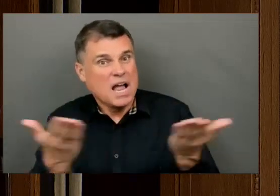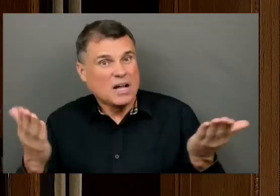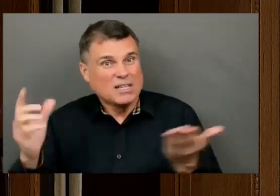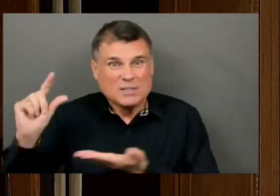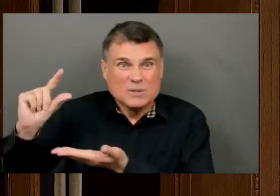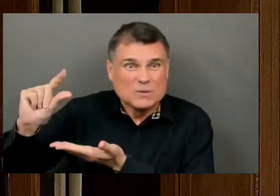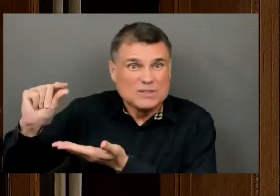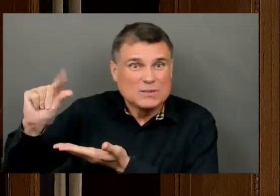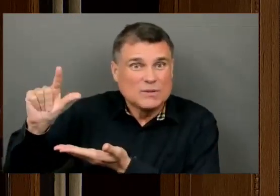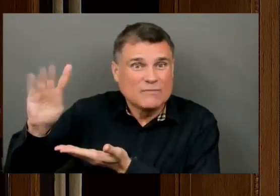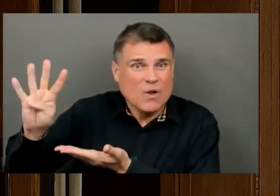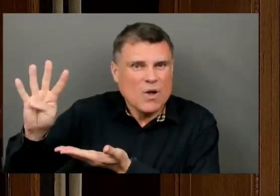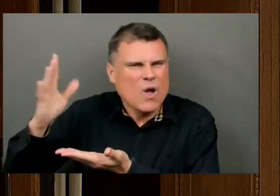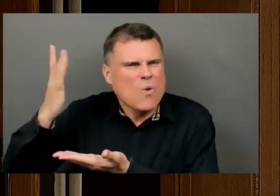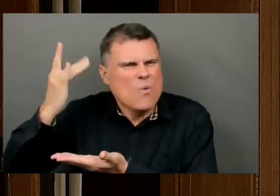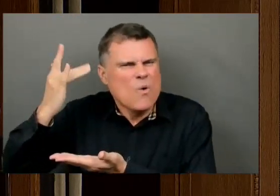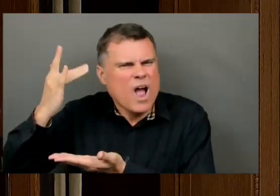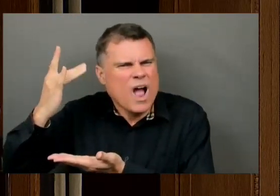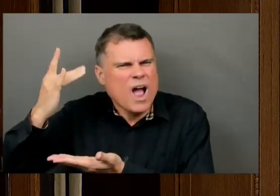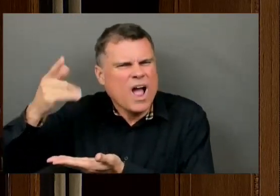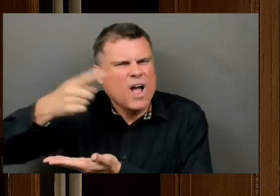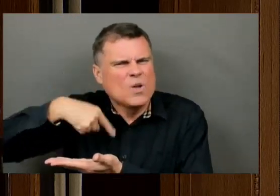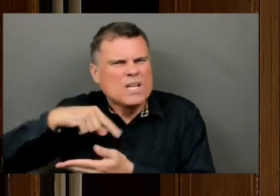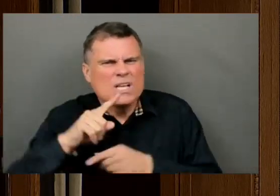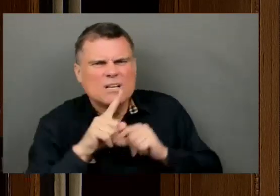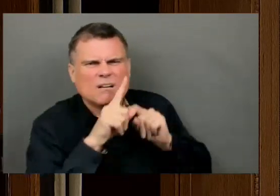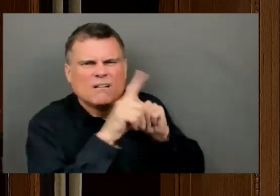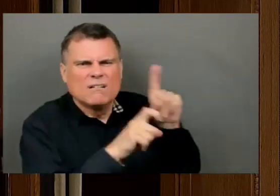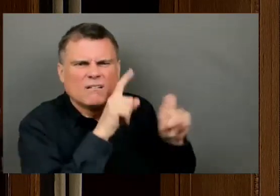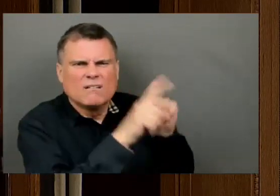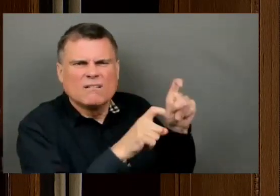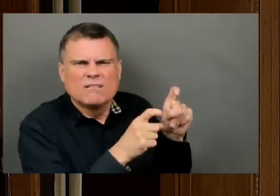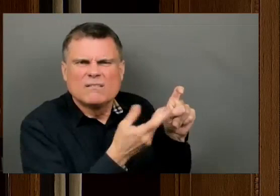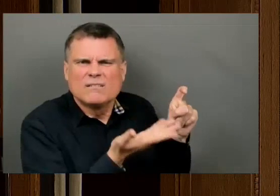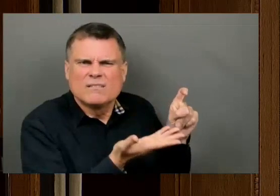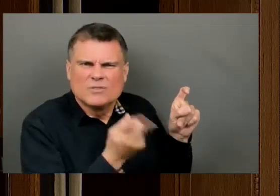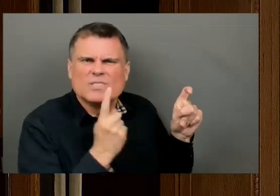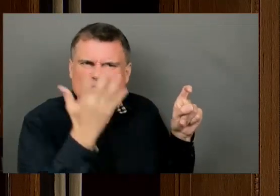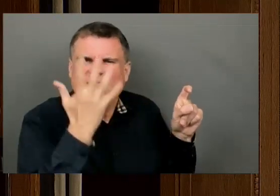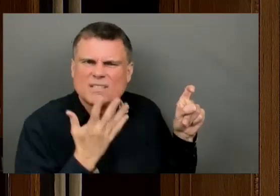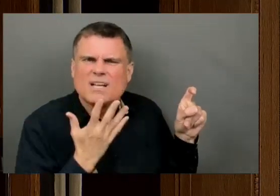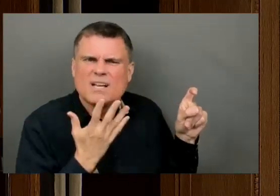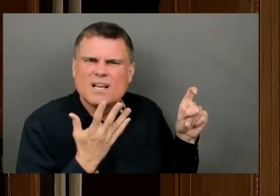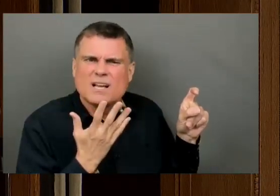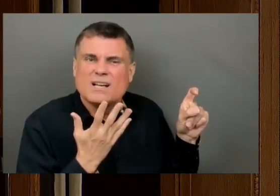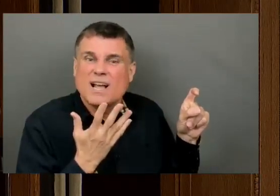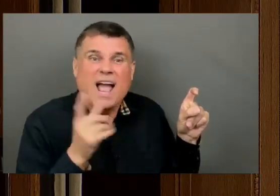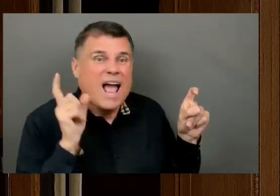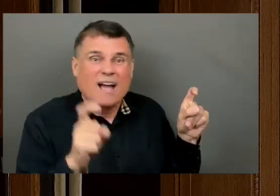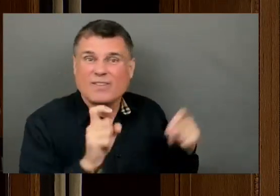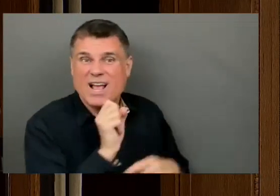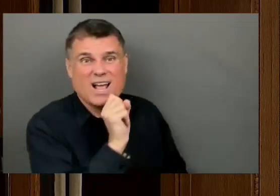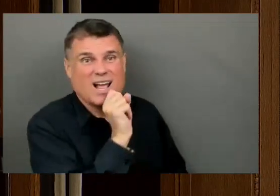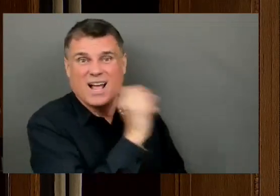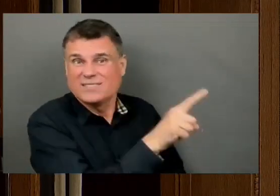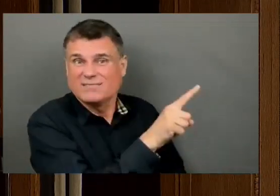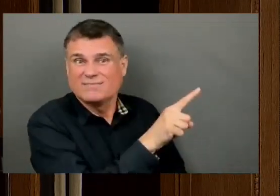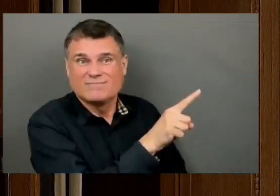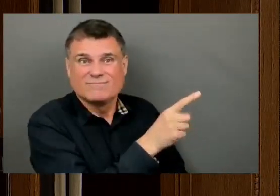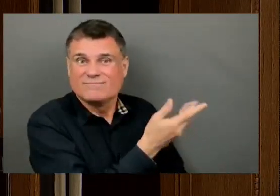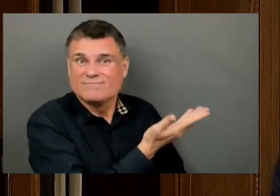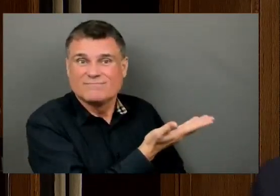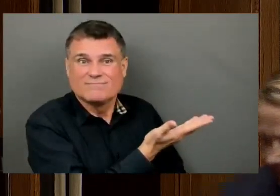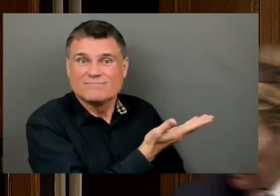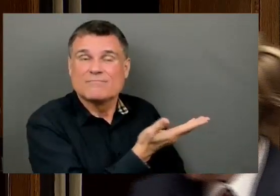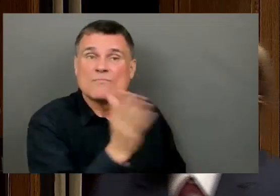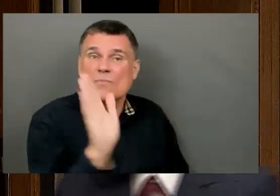But we have to ask the questions because despite having information about rising